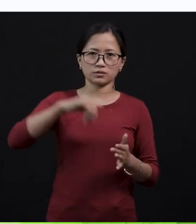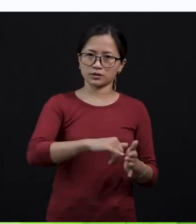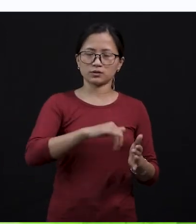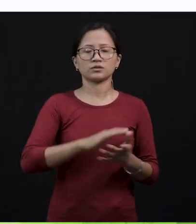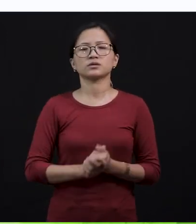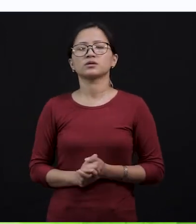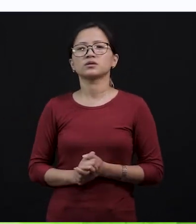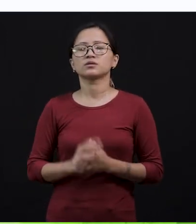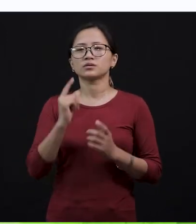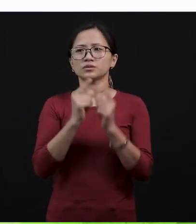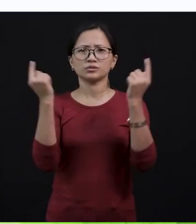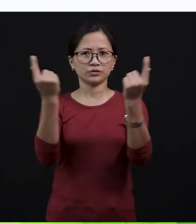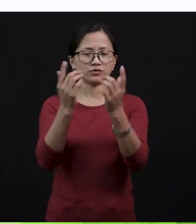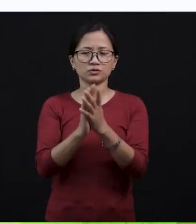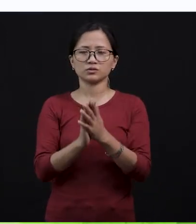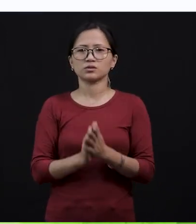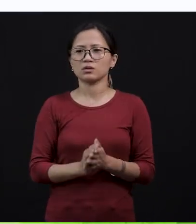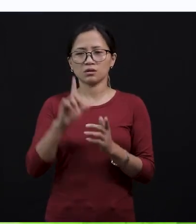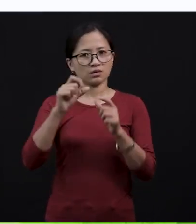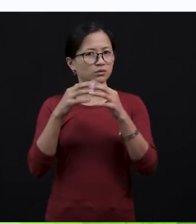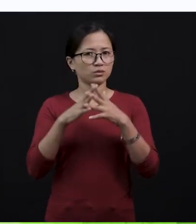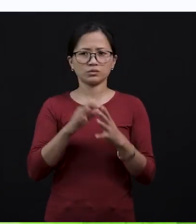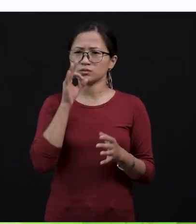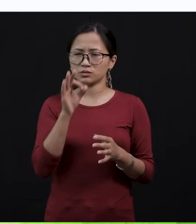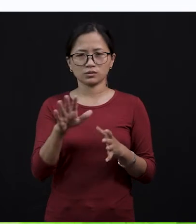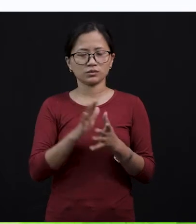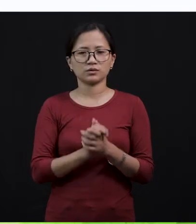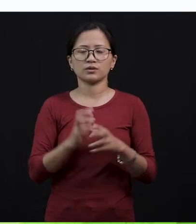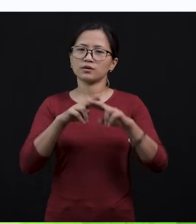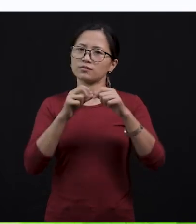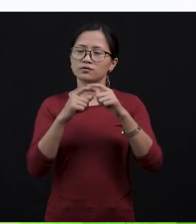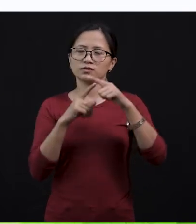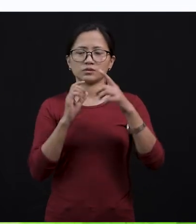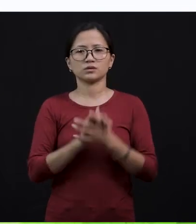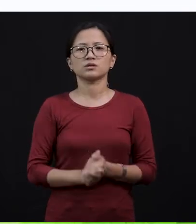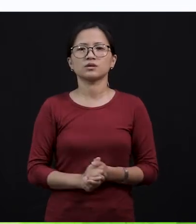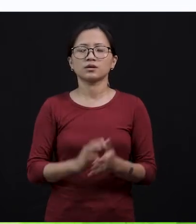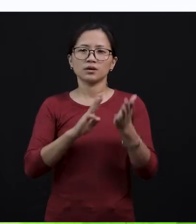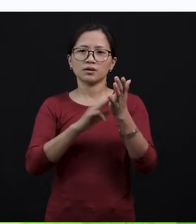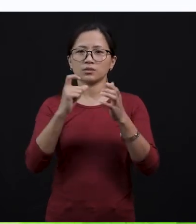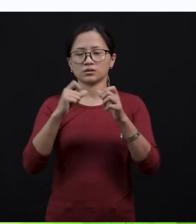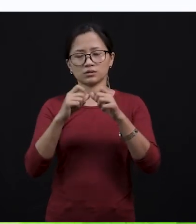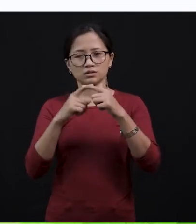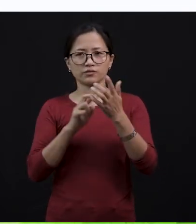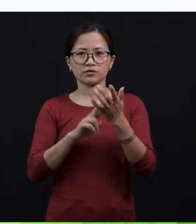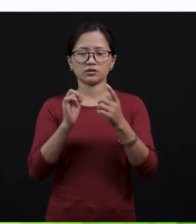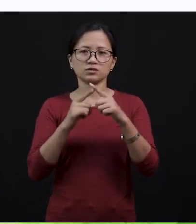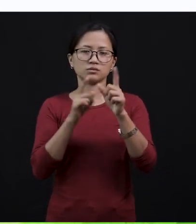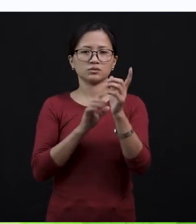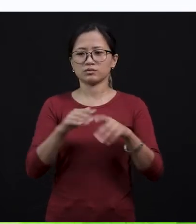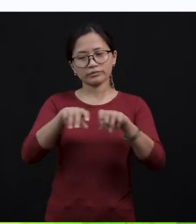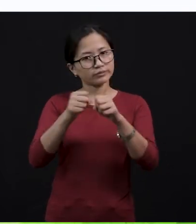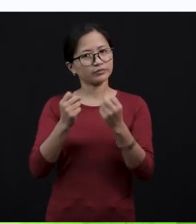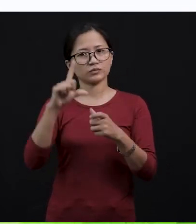this universal law, truth, a fact. And yet, Macavity can break this law. So that is why